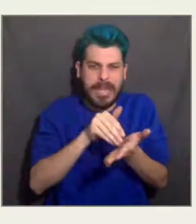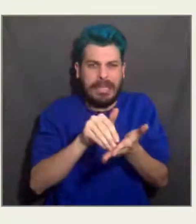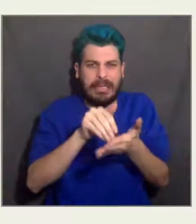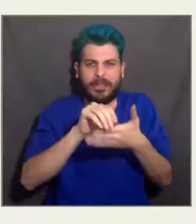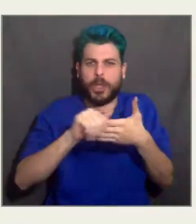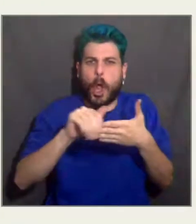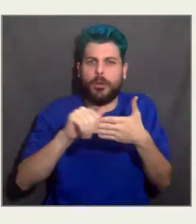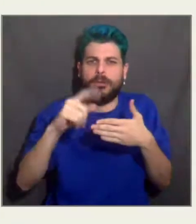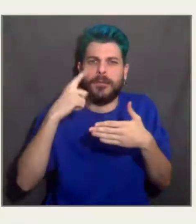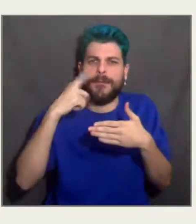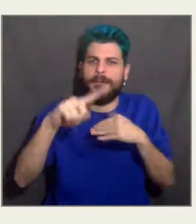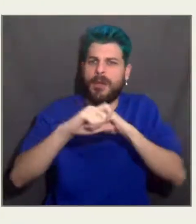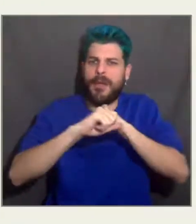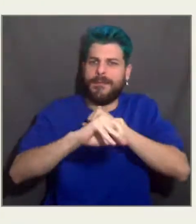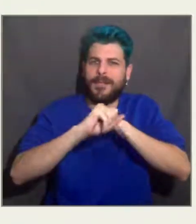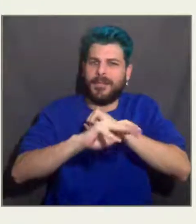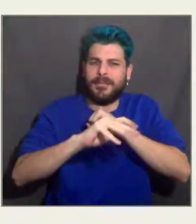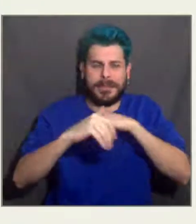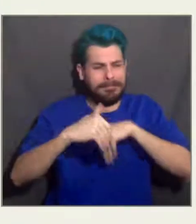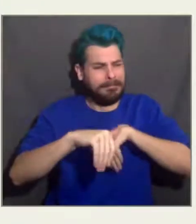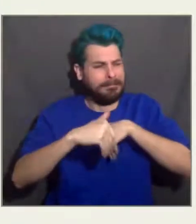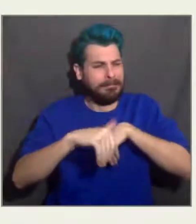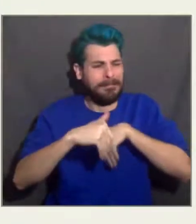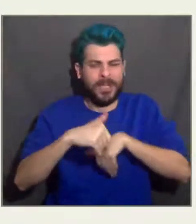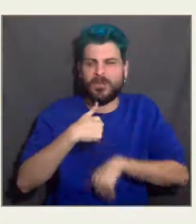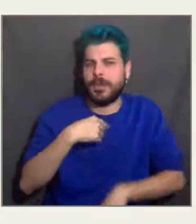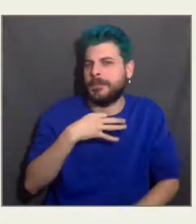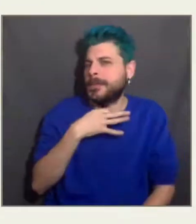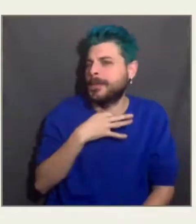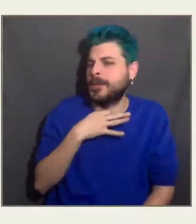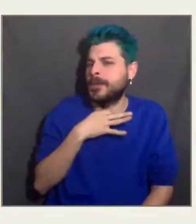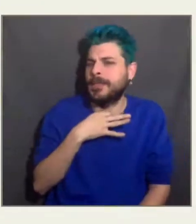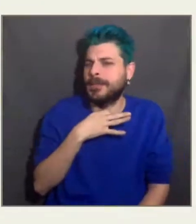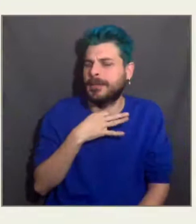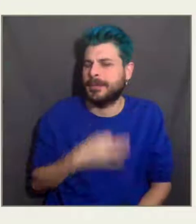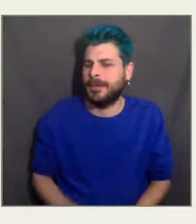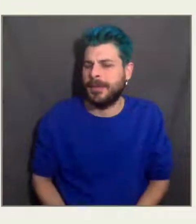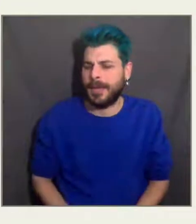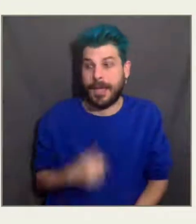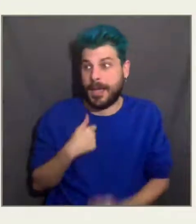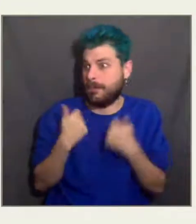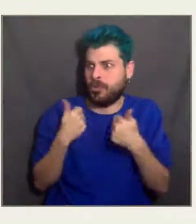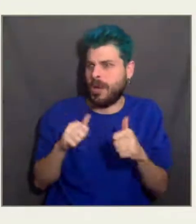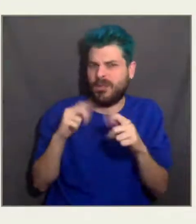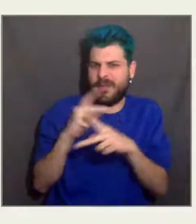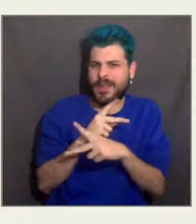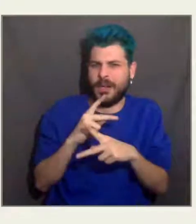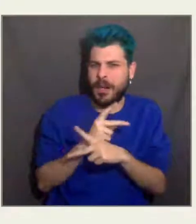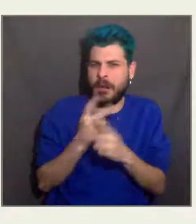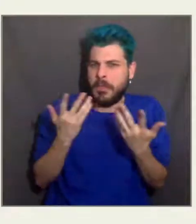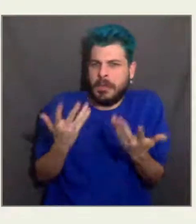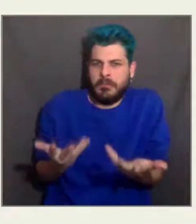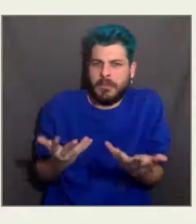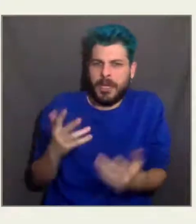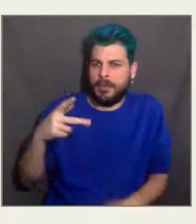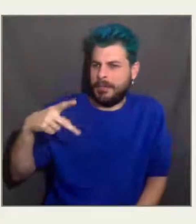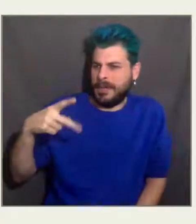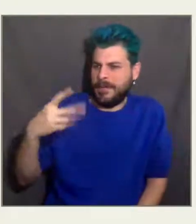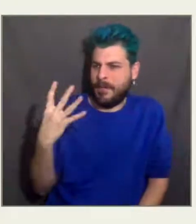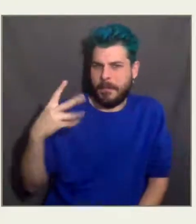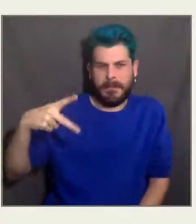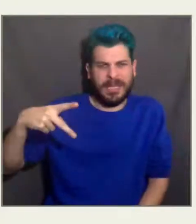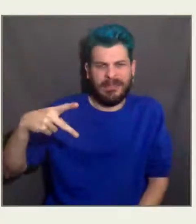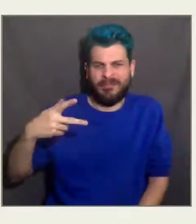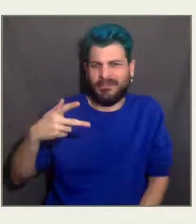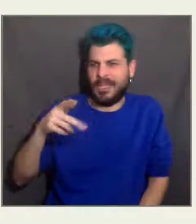So I'm curious, I'm trying to figure it out, but can you share what this is all about? And from a Metro